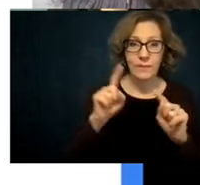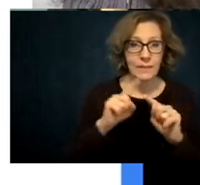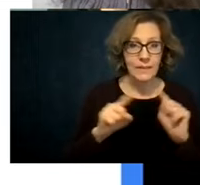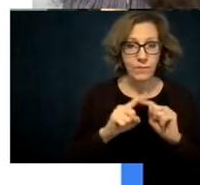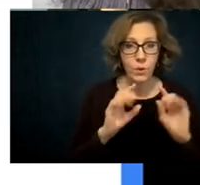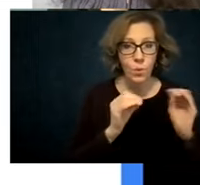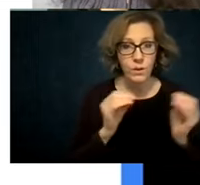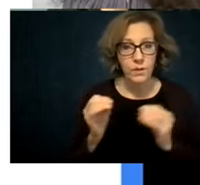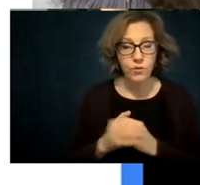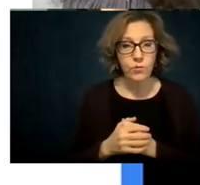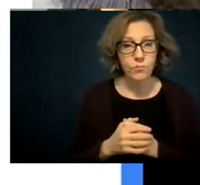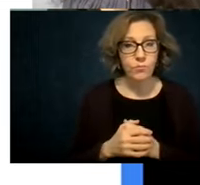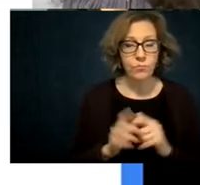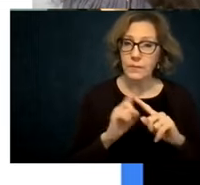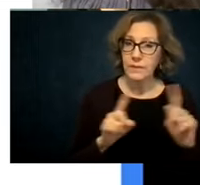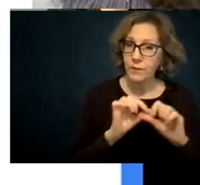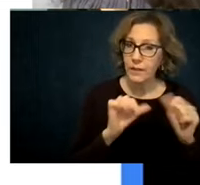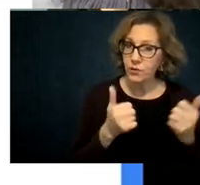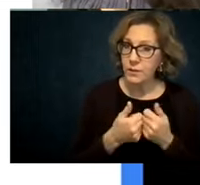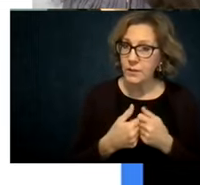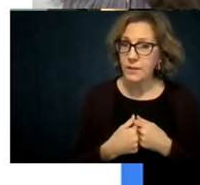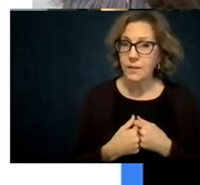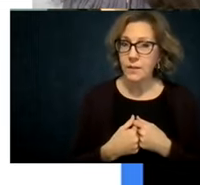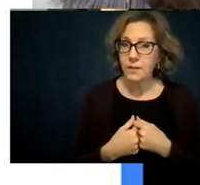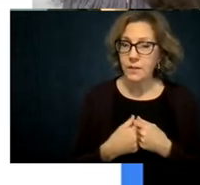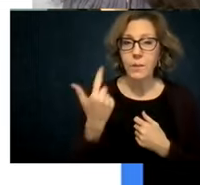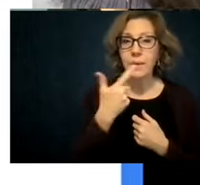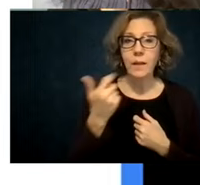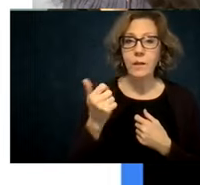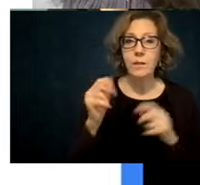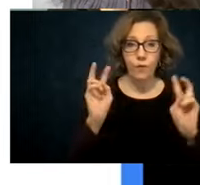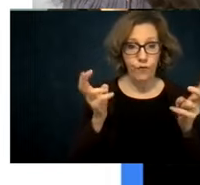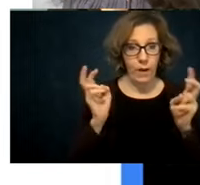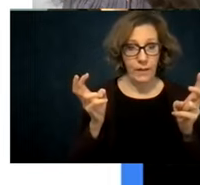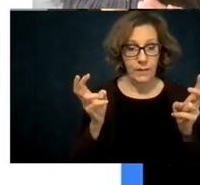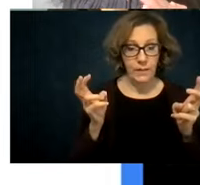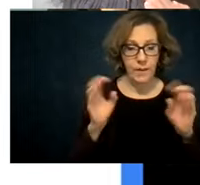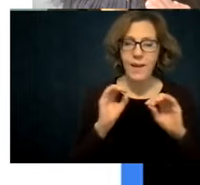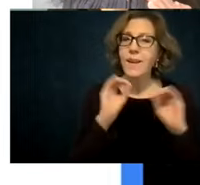different agencies, like nothing about us,